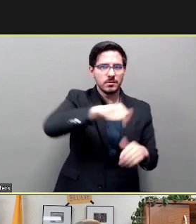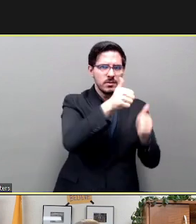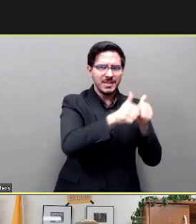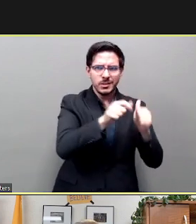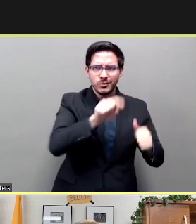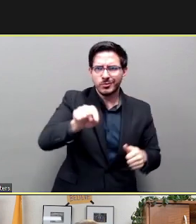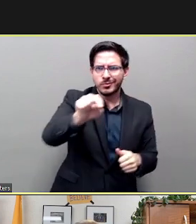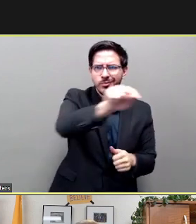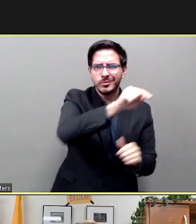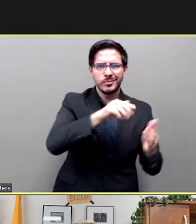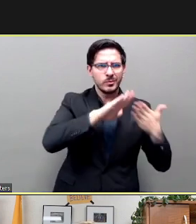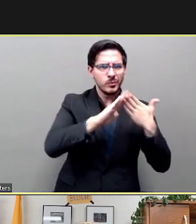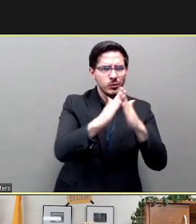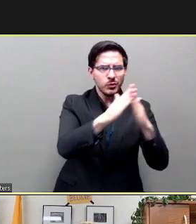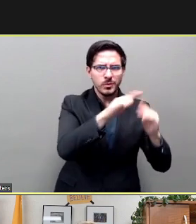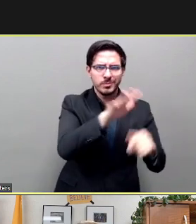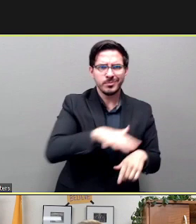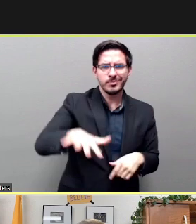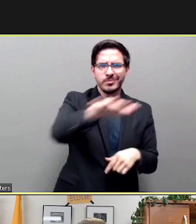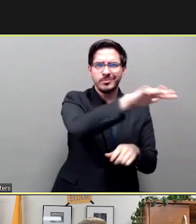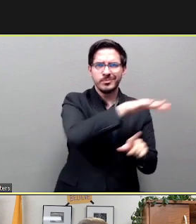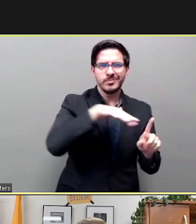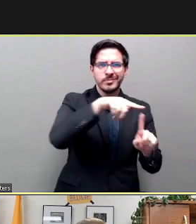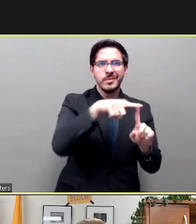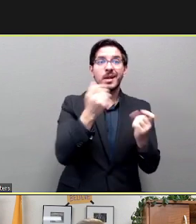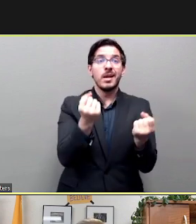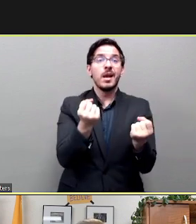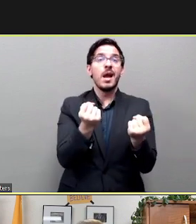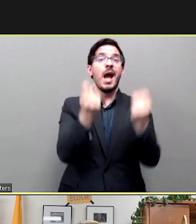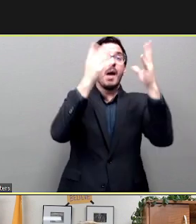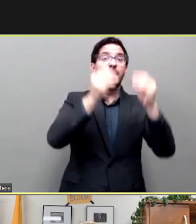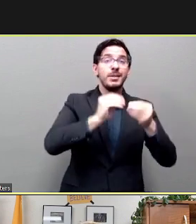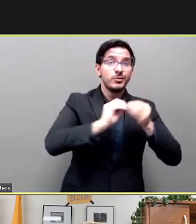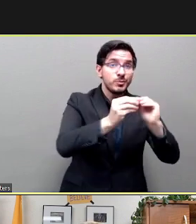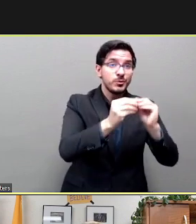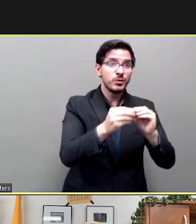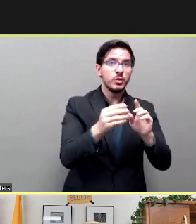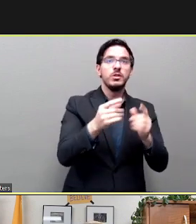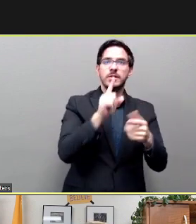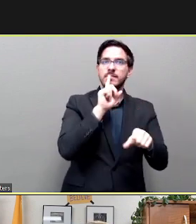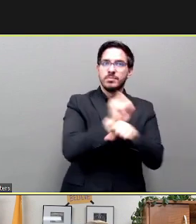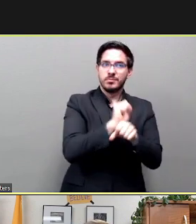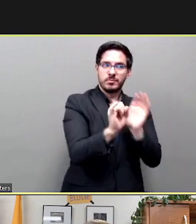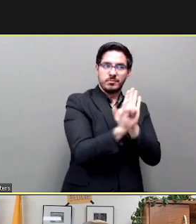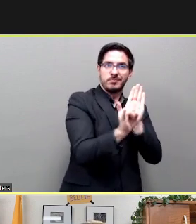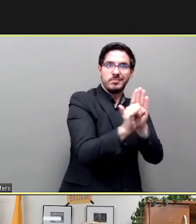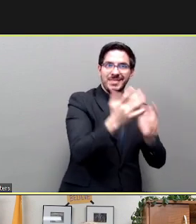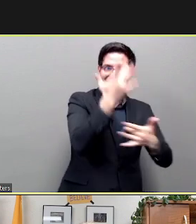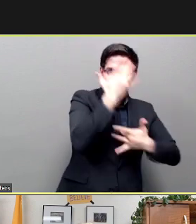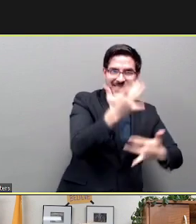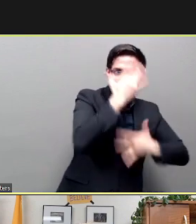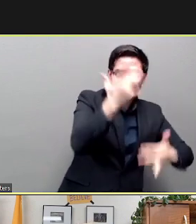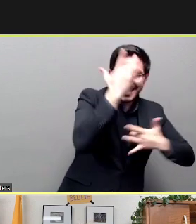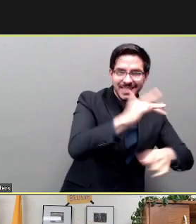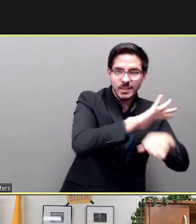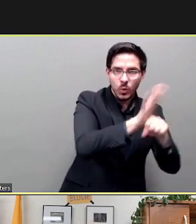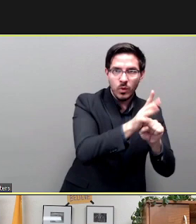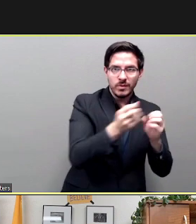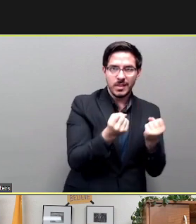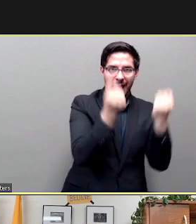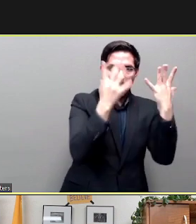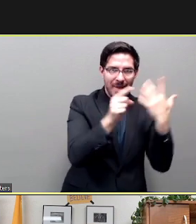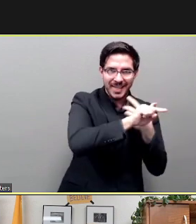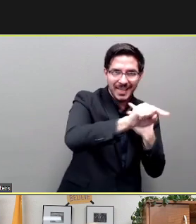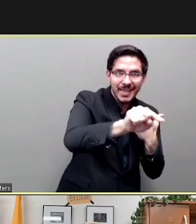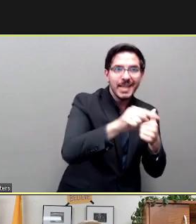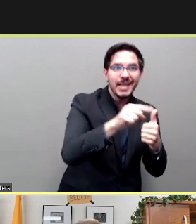It's based on both the number of cases in the community and the hospital capacity